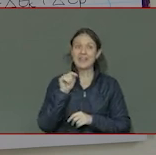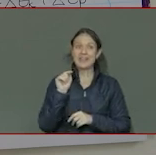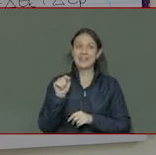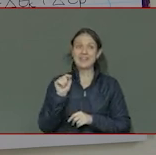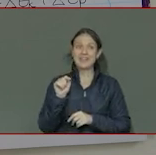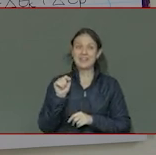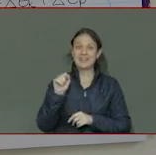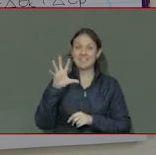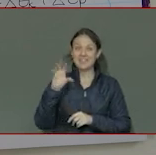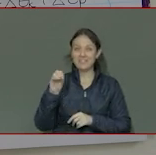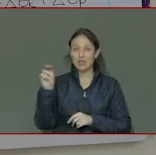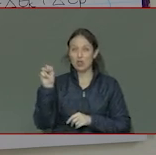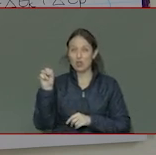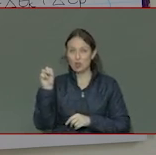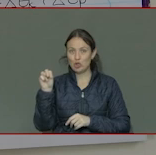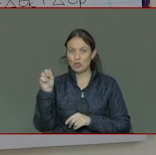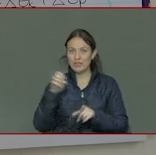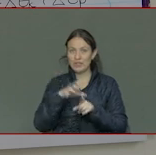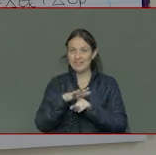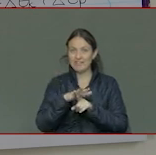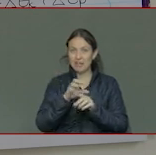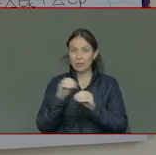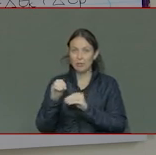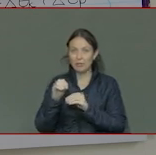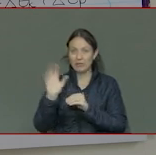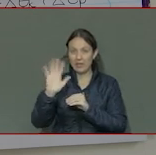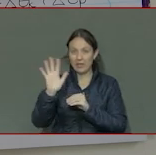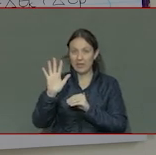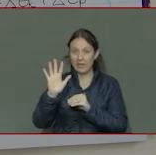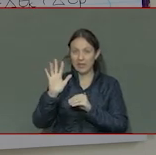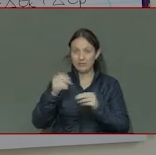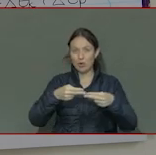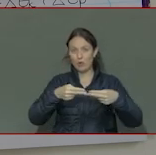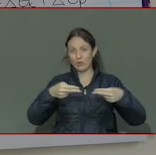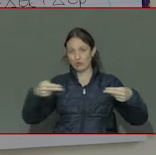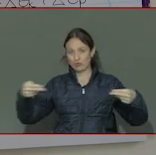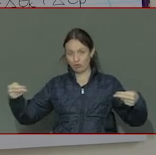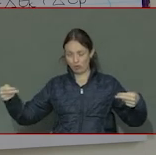the motion. It is the horizontal